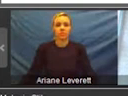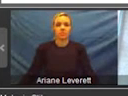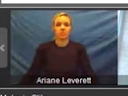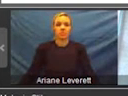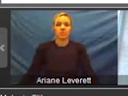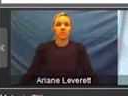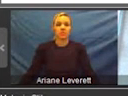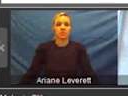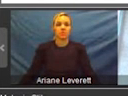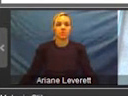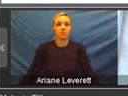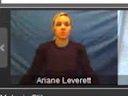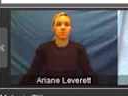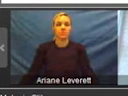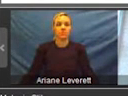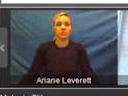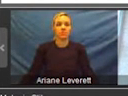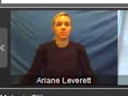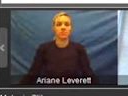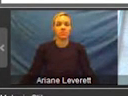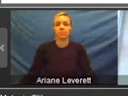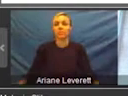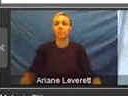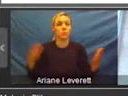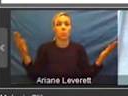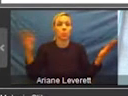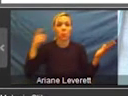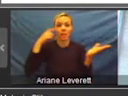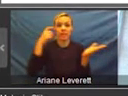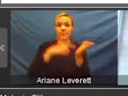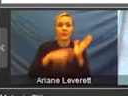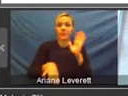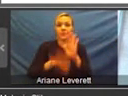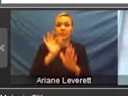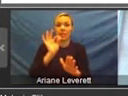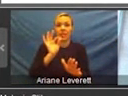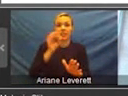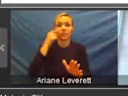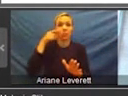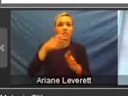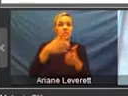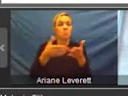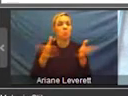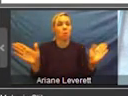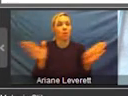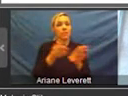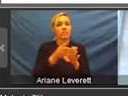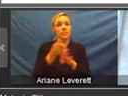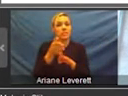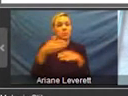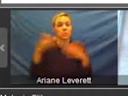So what are our main findings in this broad field?